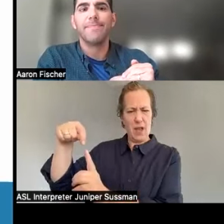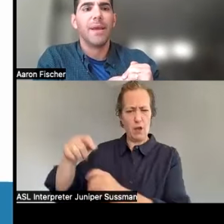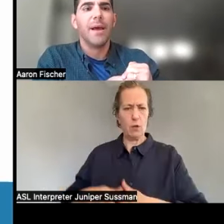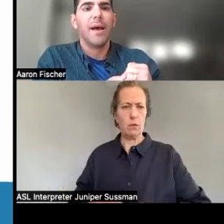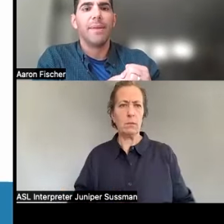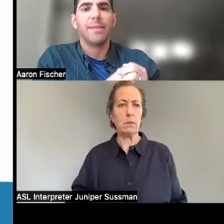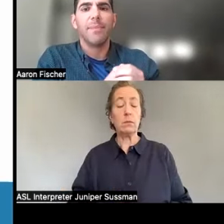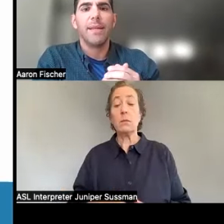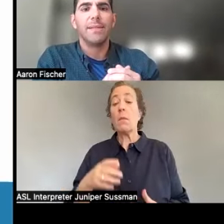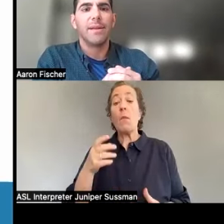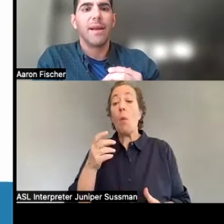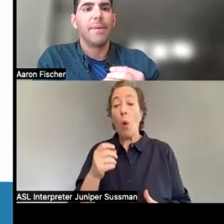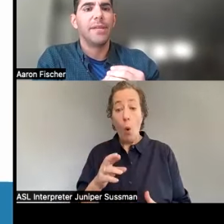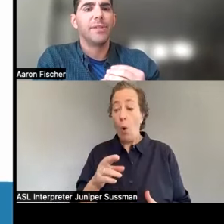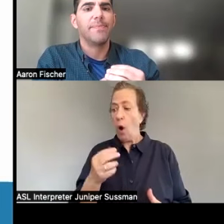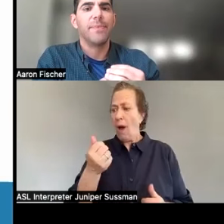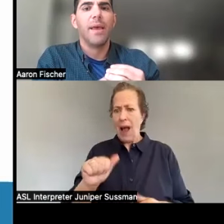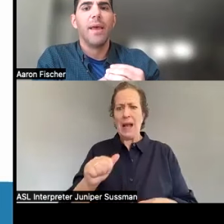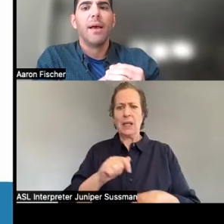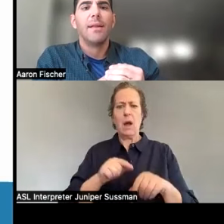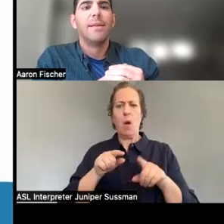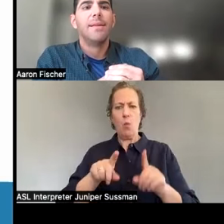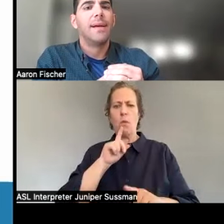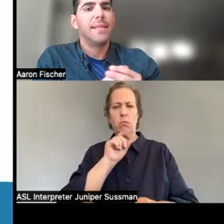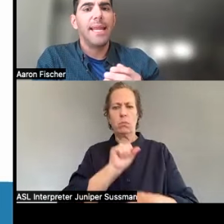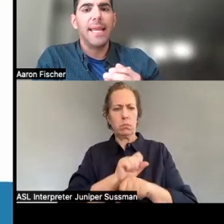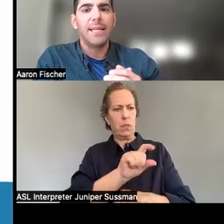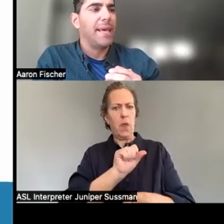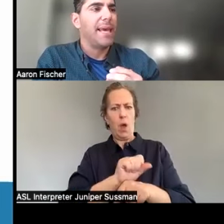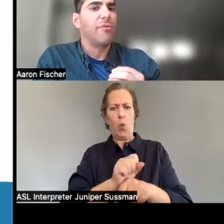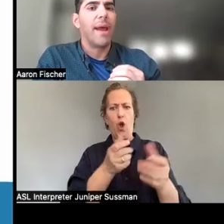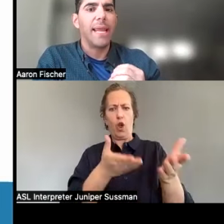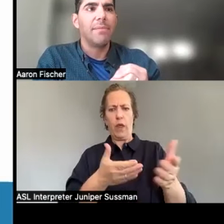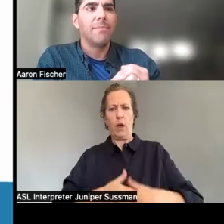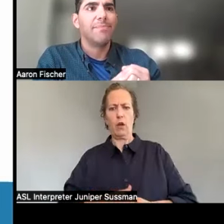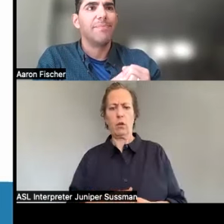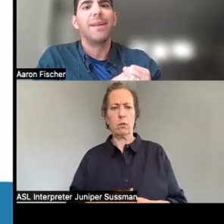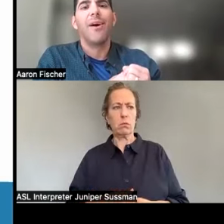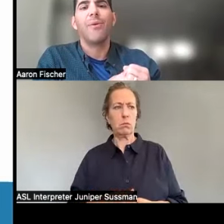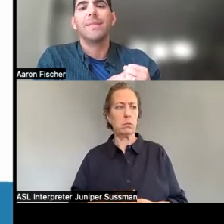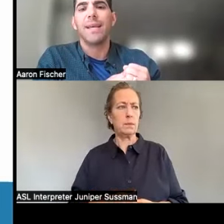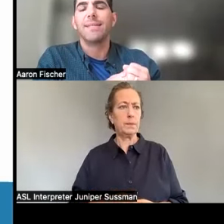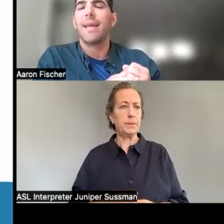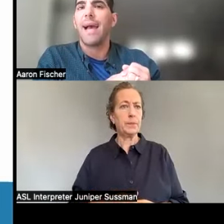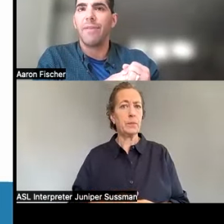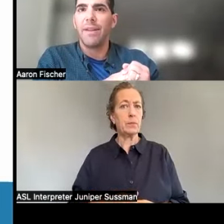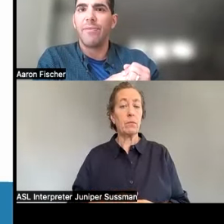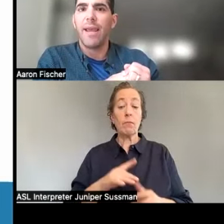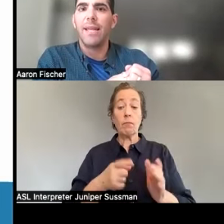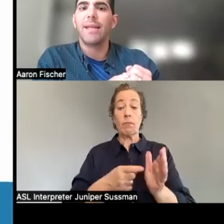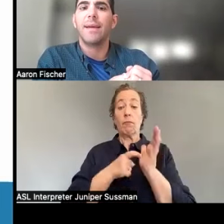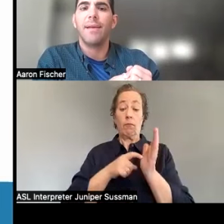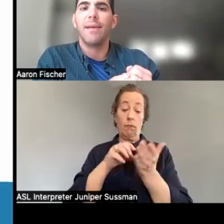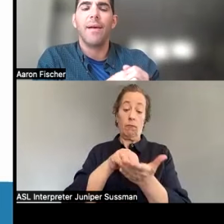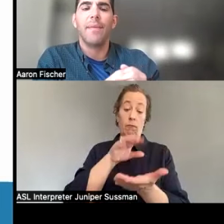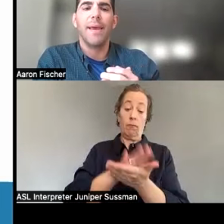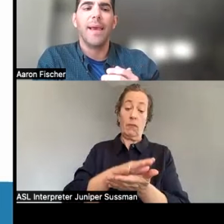employment that someone needs an accommodation. Doesn't need to be in writing, but always nice to have it in